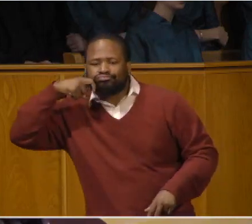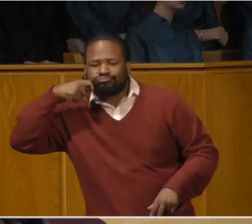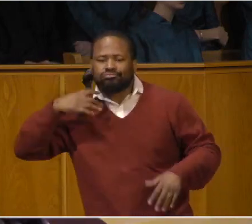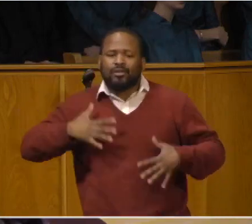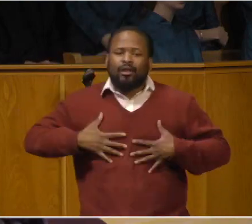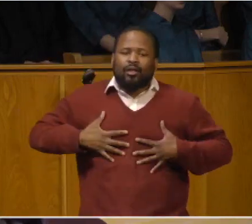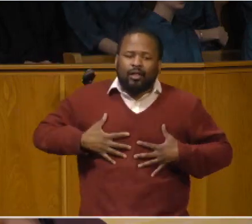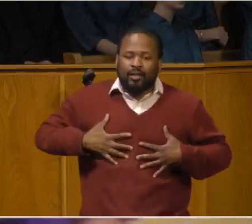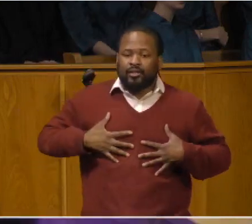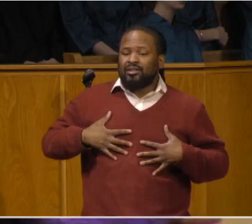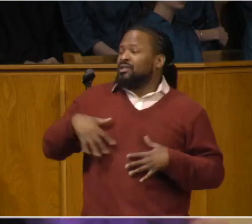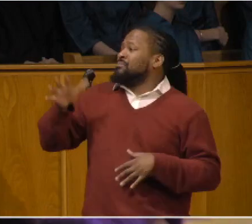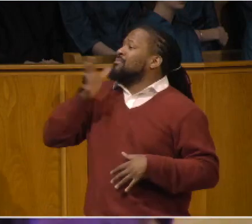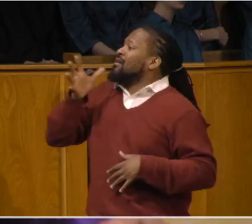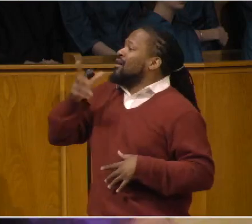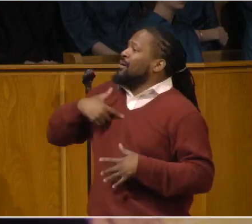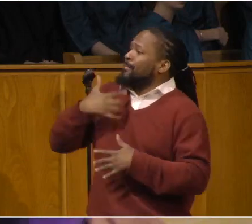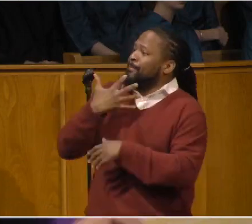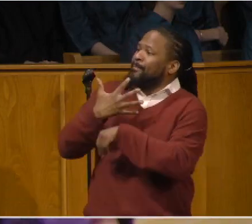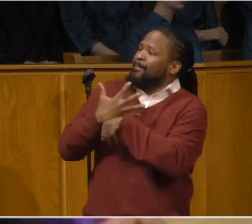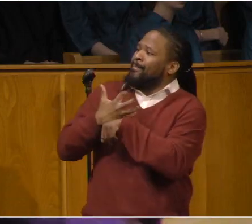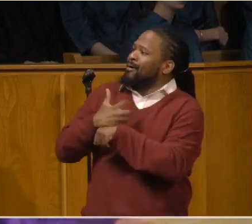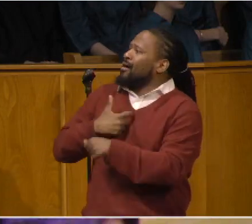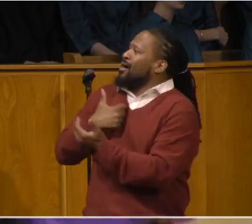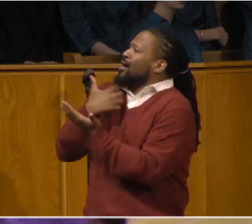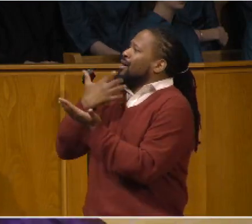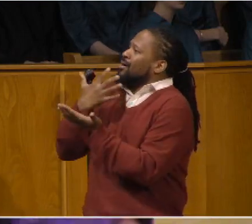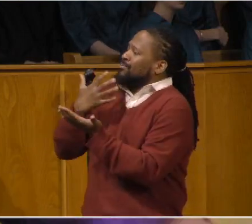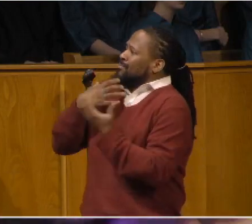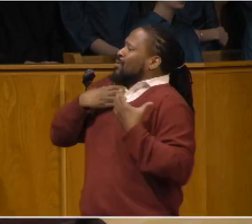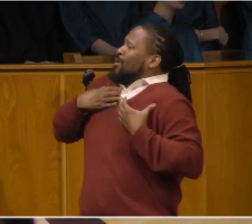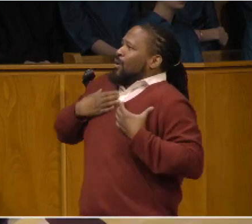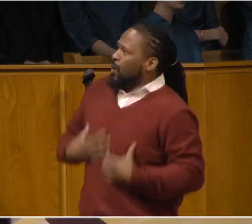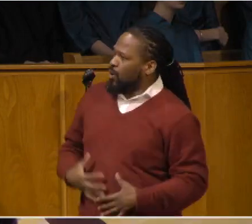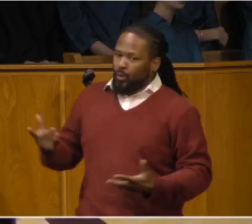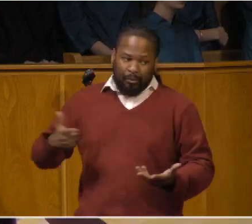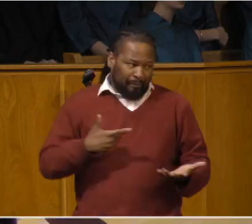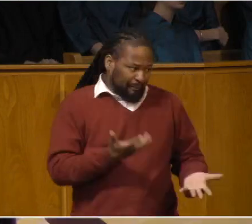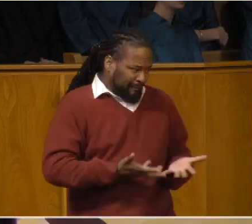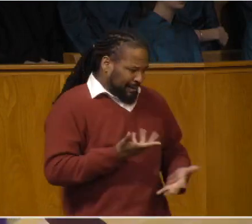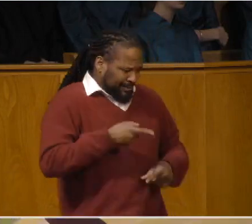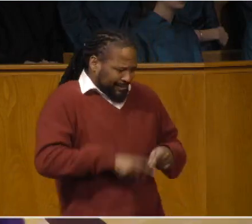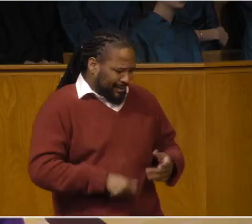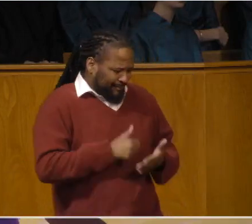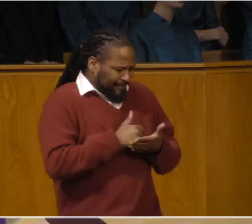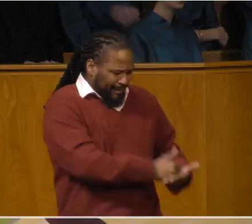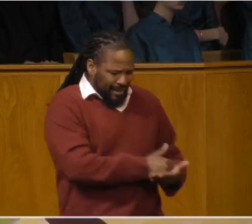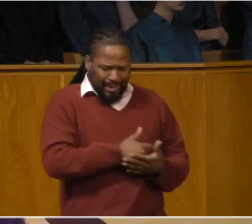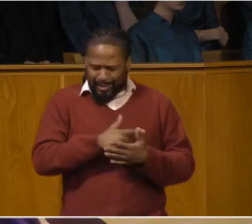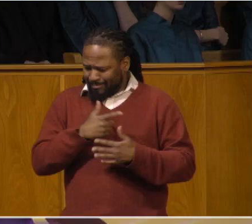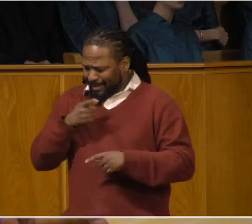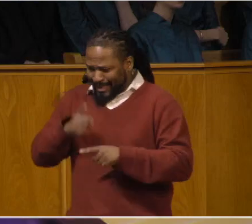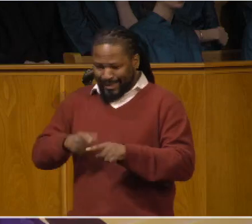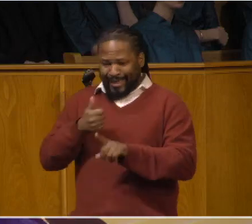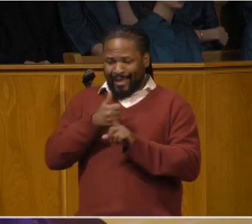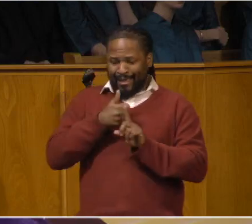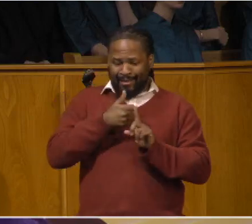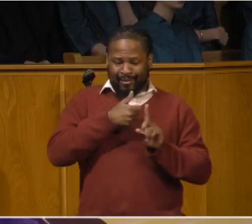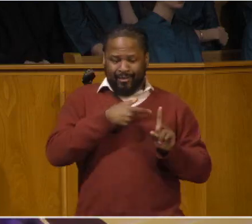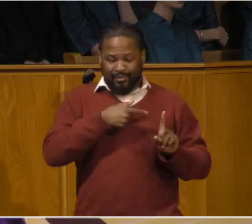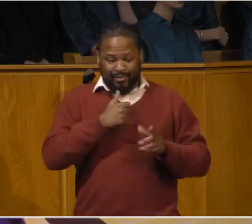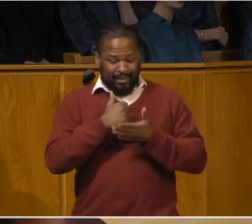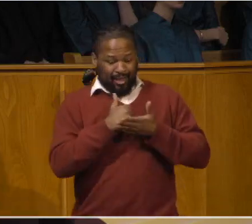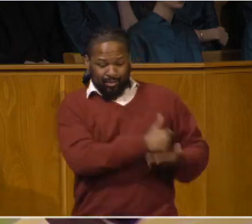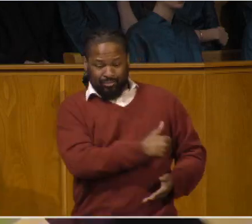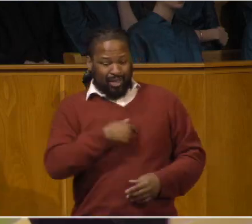I'm hungry. He's crying out to me and I can't do anything to help him because I can't help myself. Every time I look at him reminds